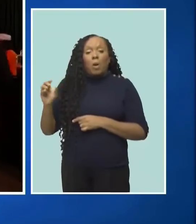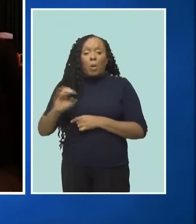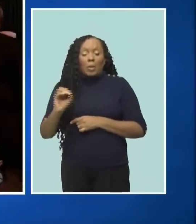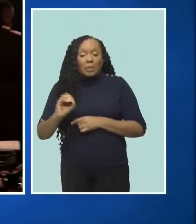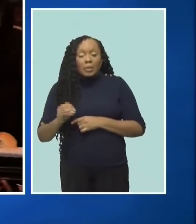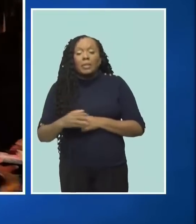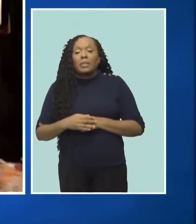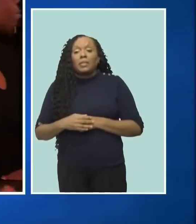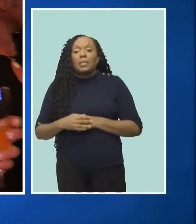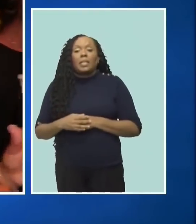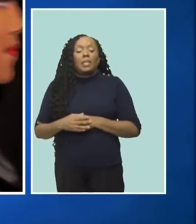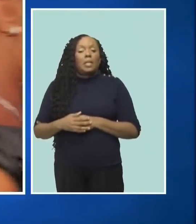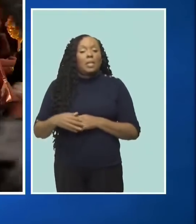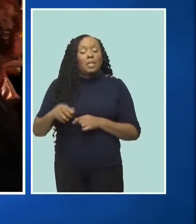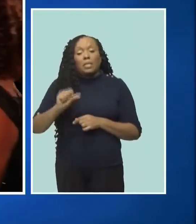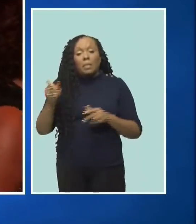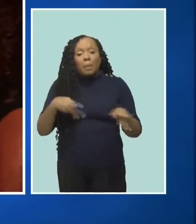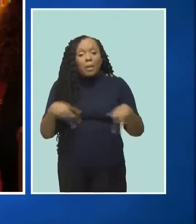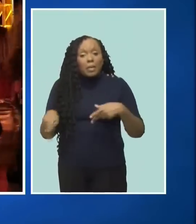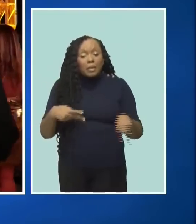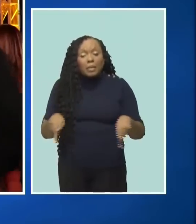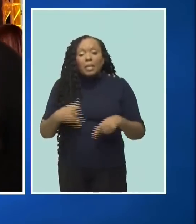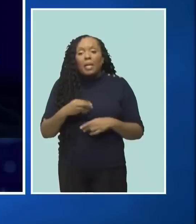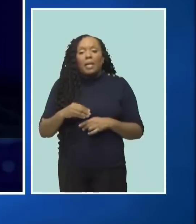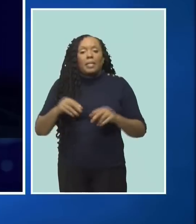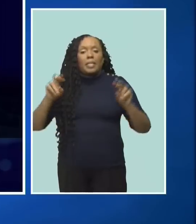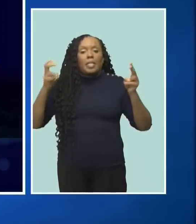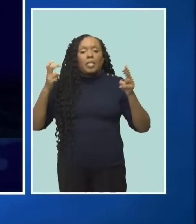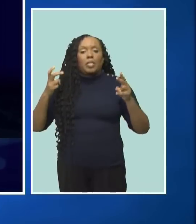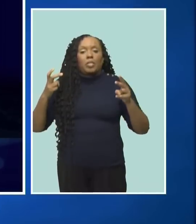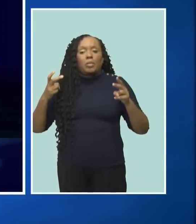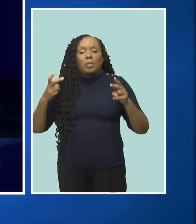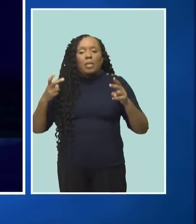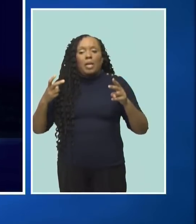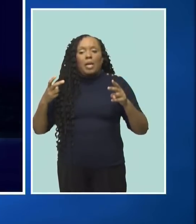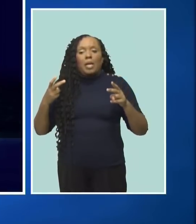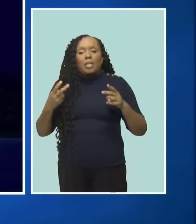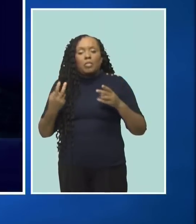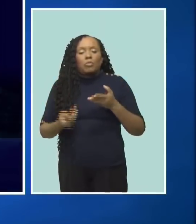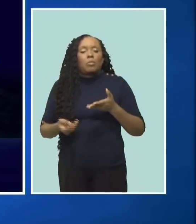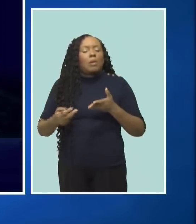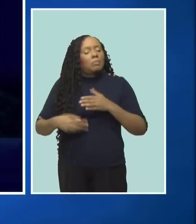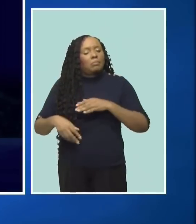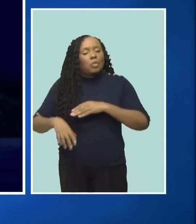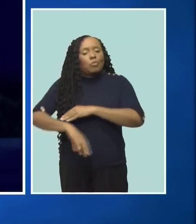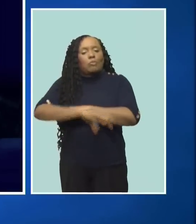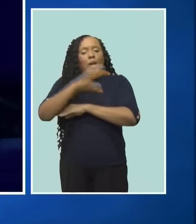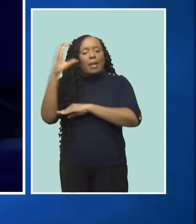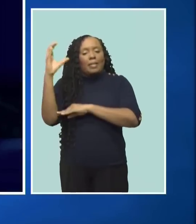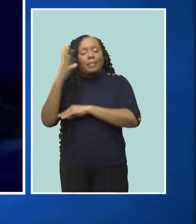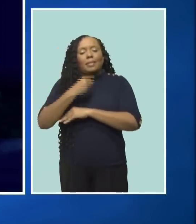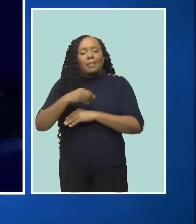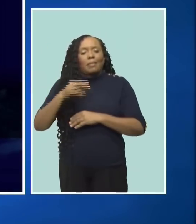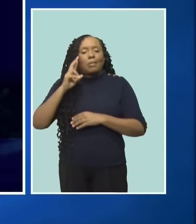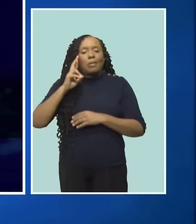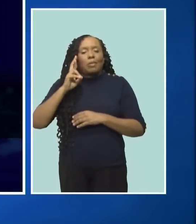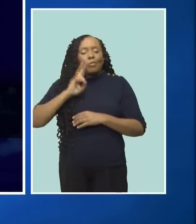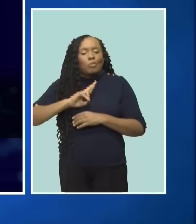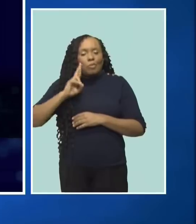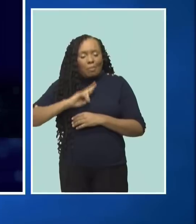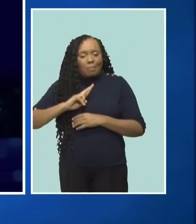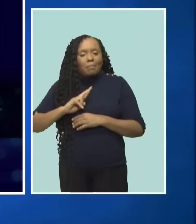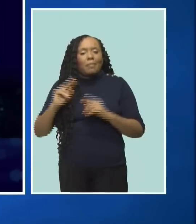Party, and the Rise and Rum Breakfast Beach Fete. Overall, I would say the festival was a success in terms of us meeting